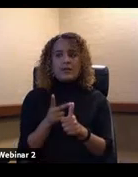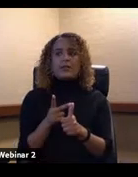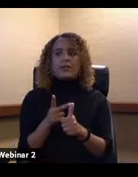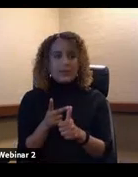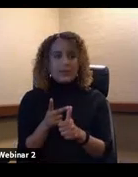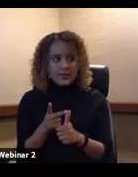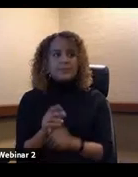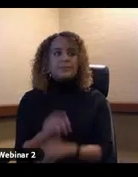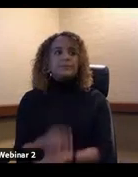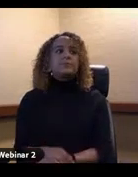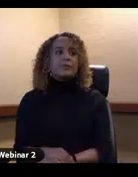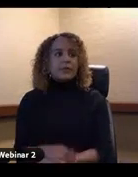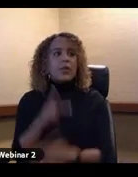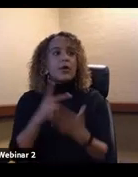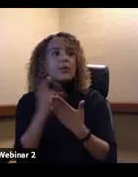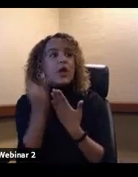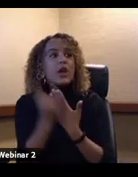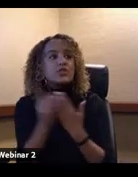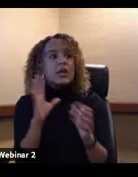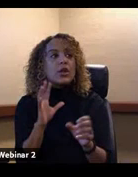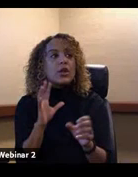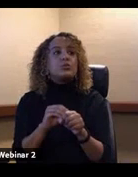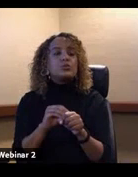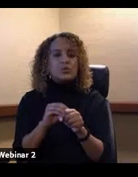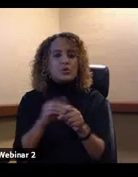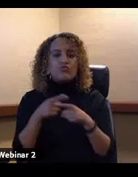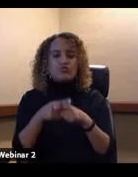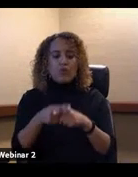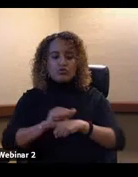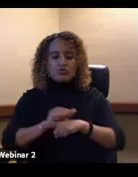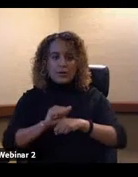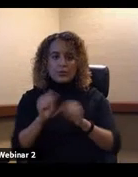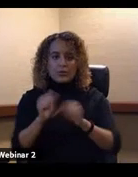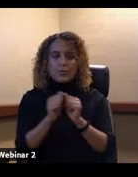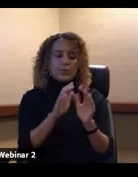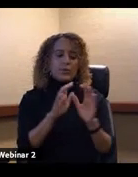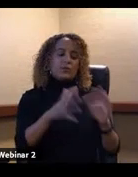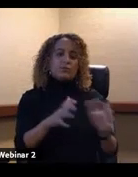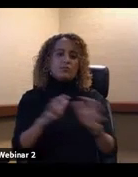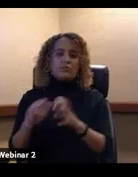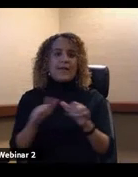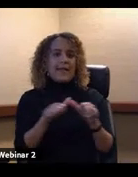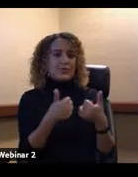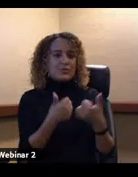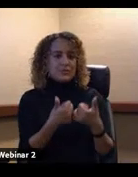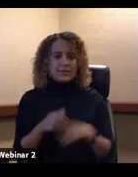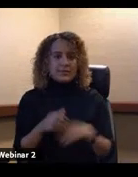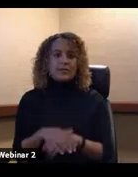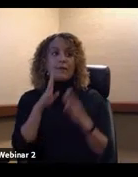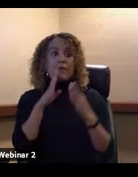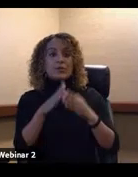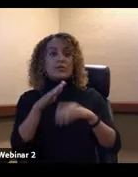care for sexual assault victims. And the project includes cross-trainings between the two organizations, focusing on each